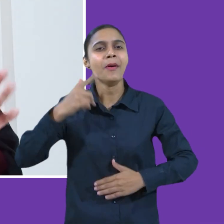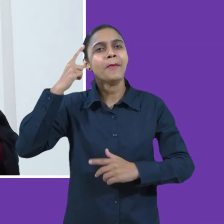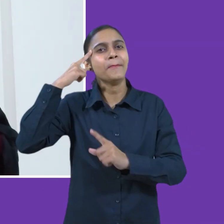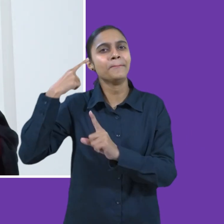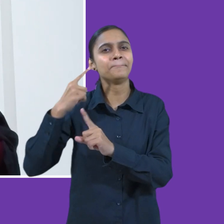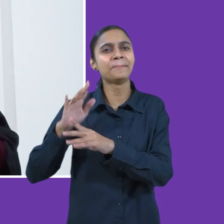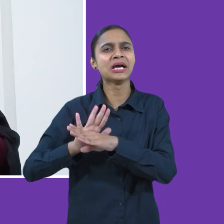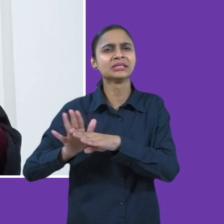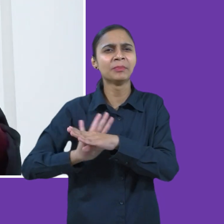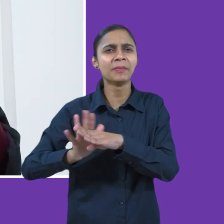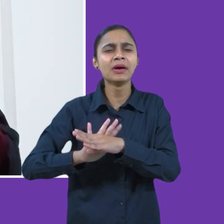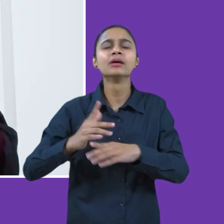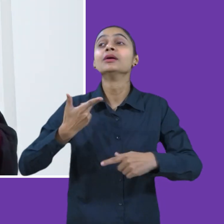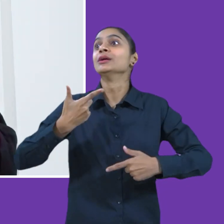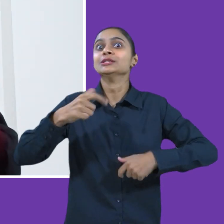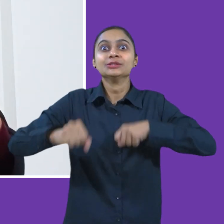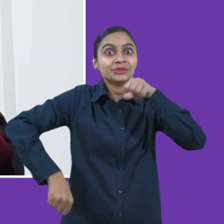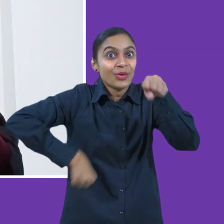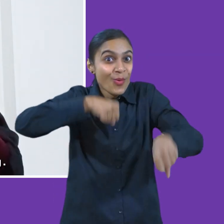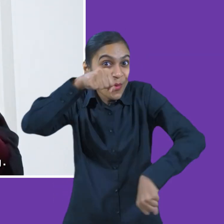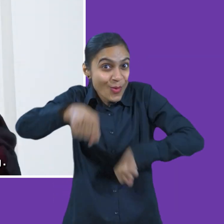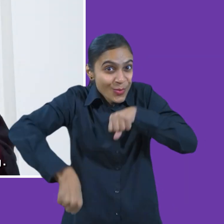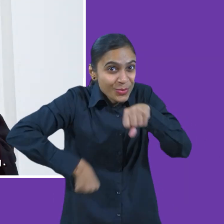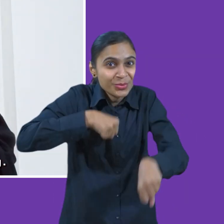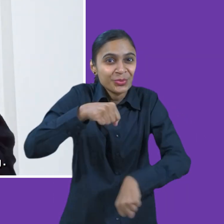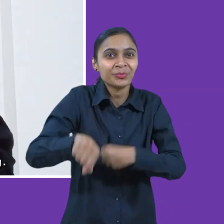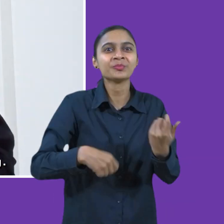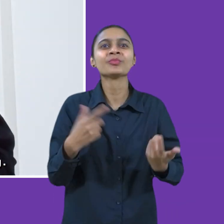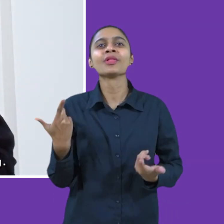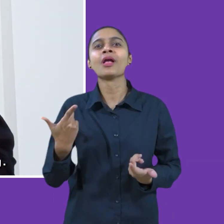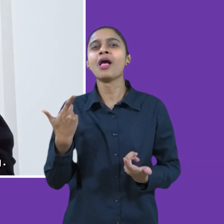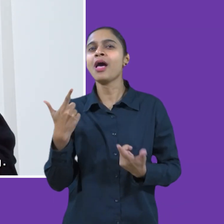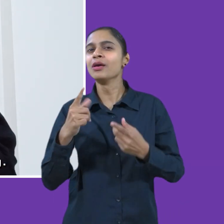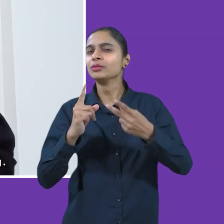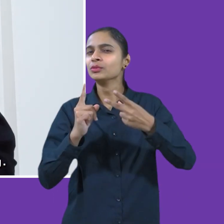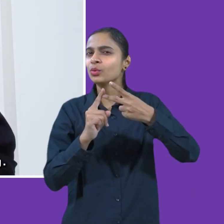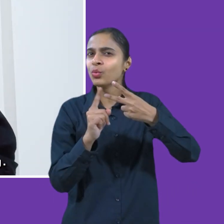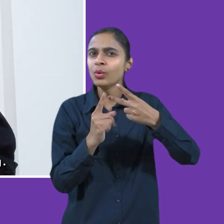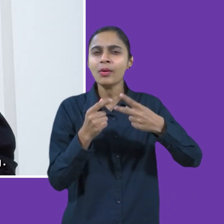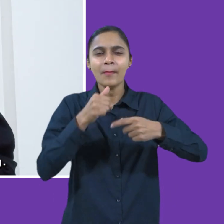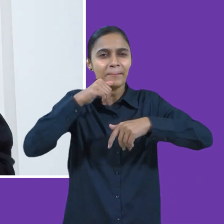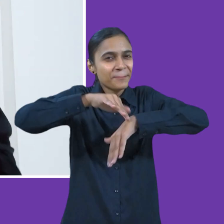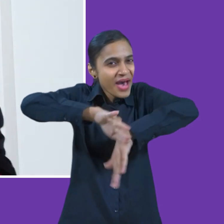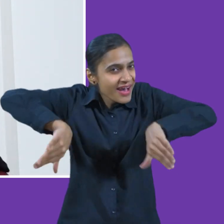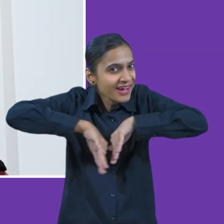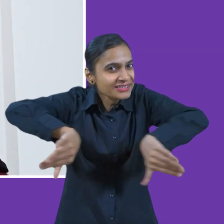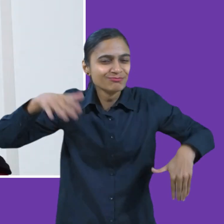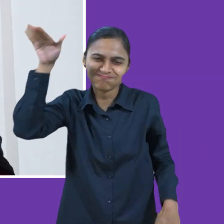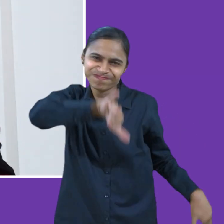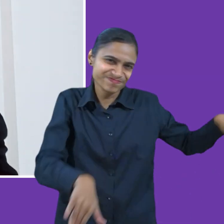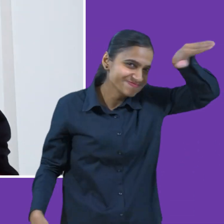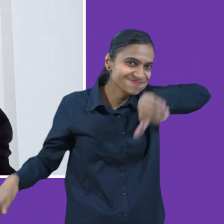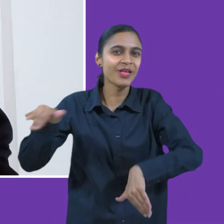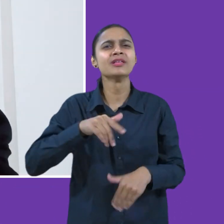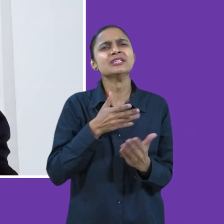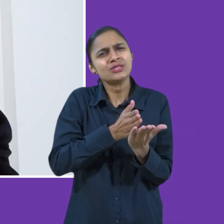habit which changed my which just shifted my focus. Like I did cycling, I went for swimming. So if you see, swimming may